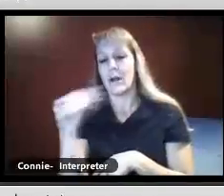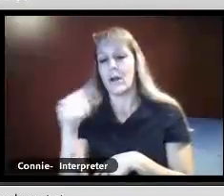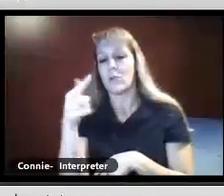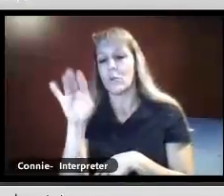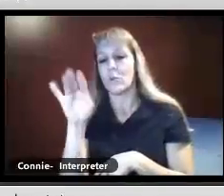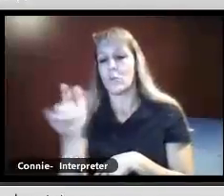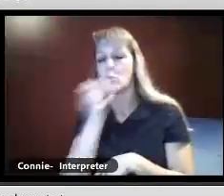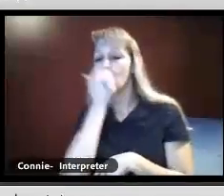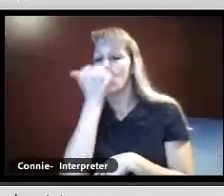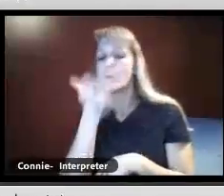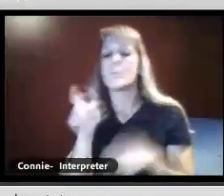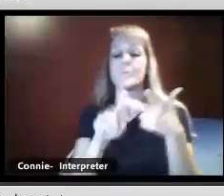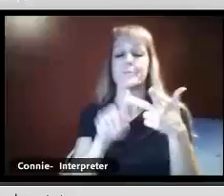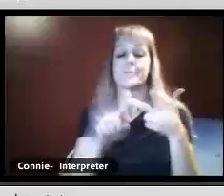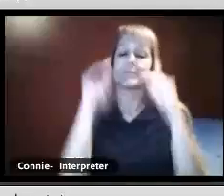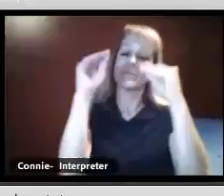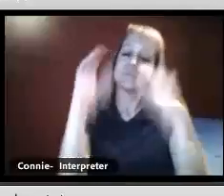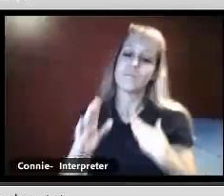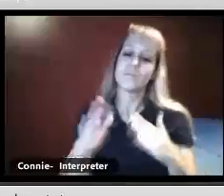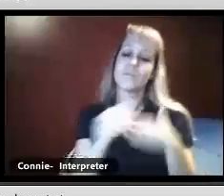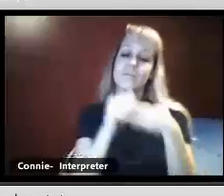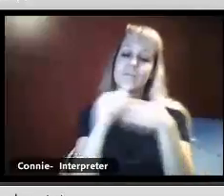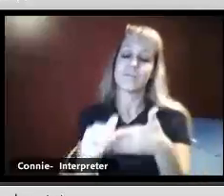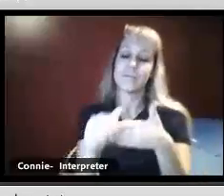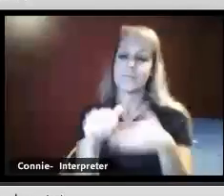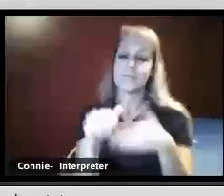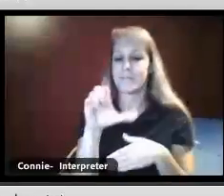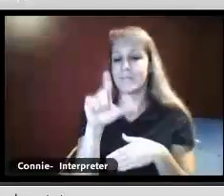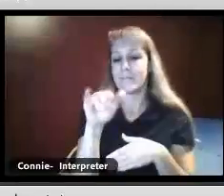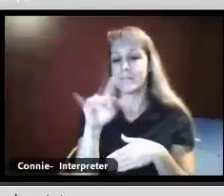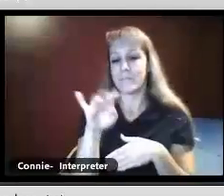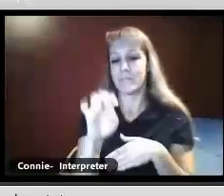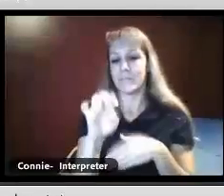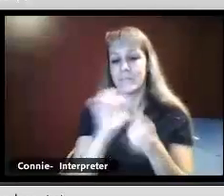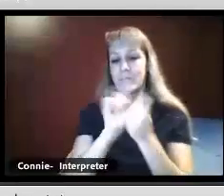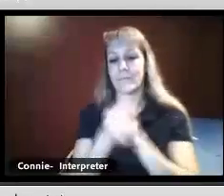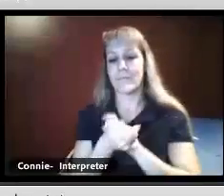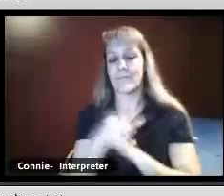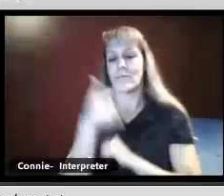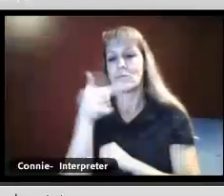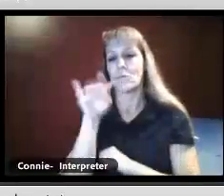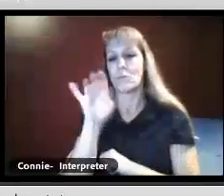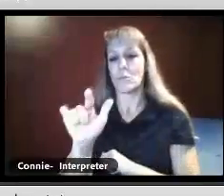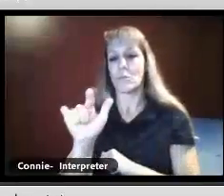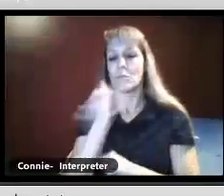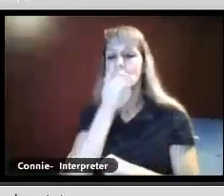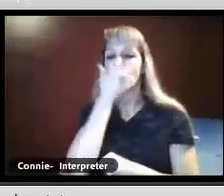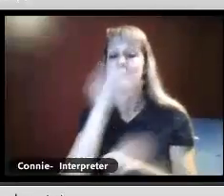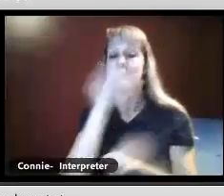called Teacher's Guide on Climate Change and Global Warming. Teacher's Guide.